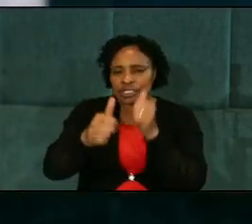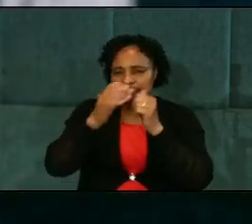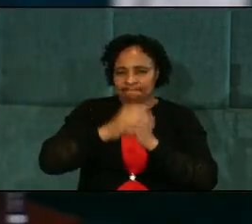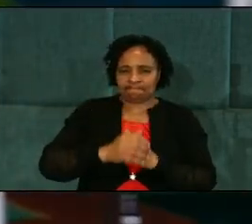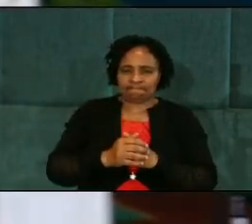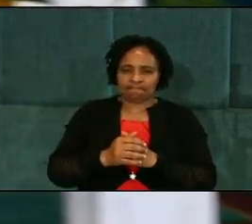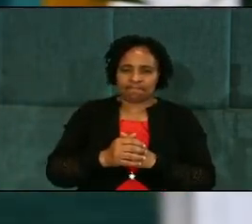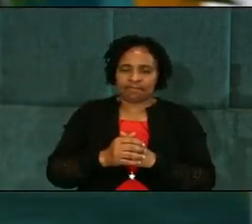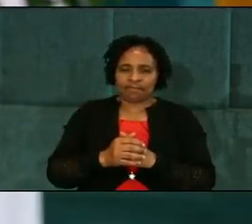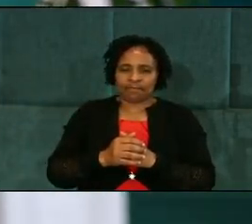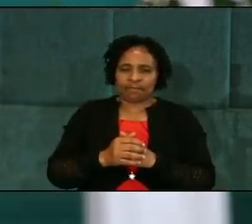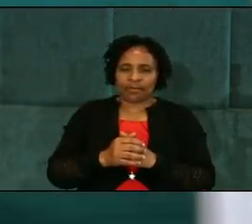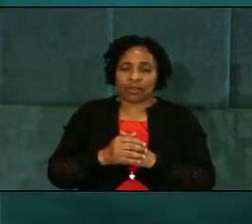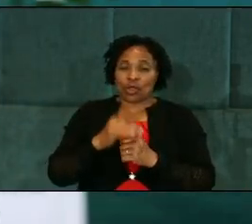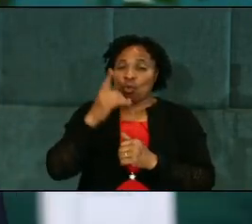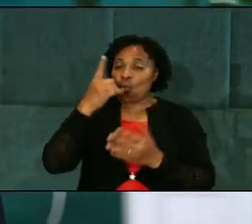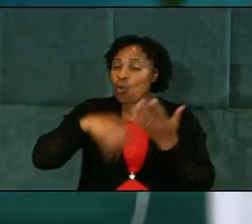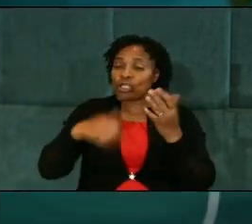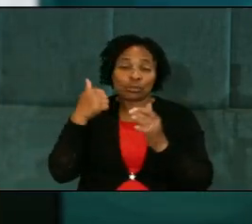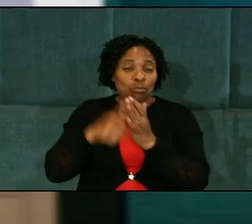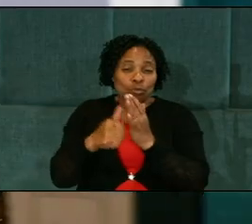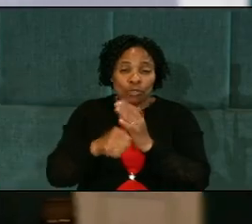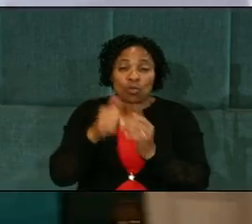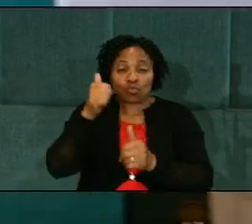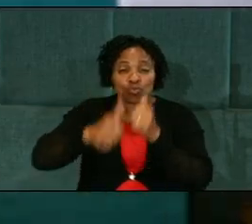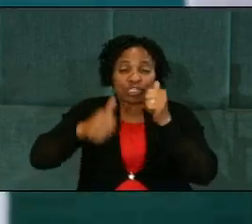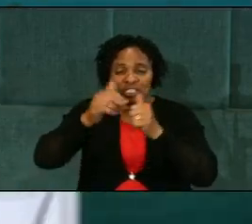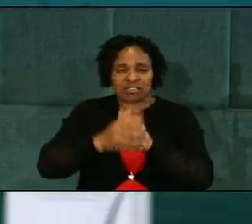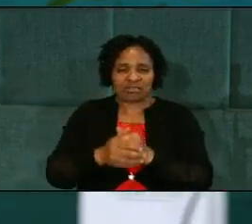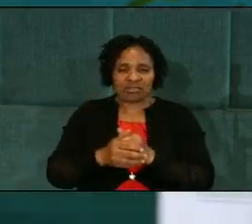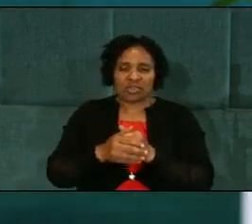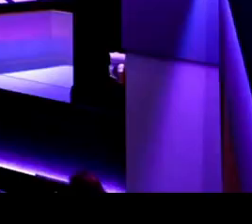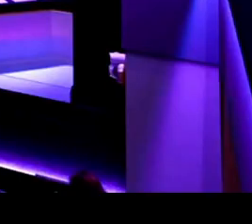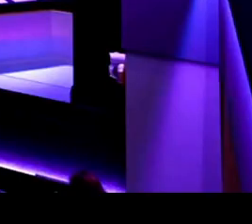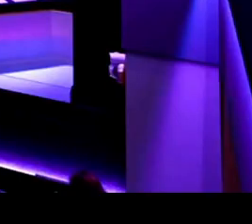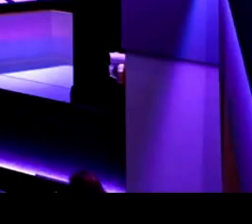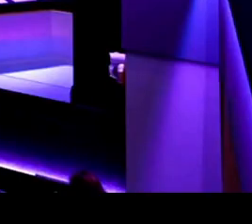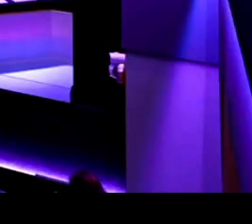Por qué? Why? So what's the problem? Lukewarm.